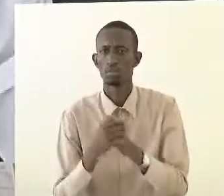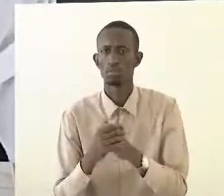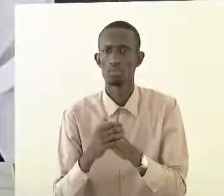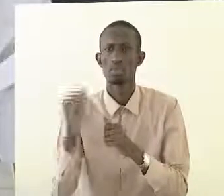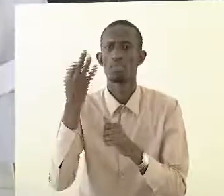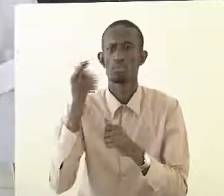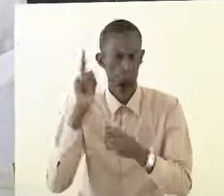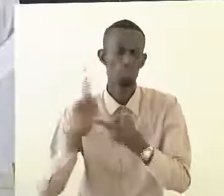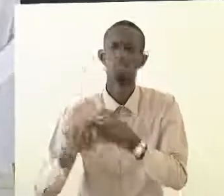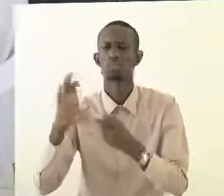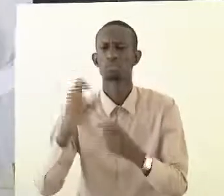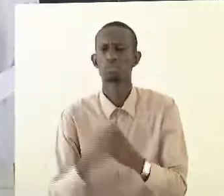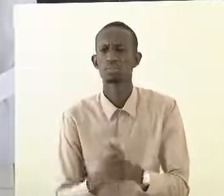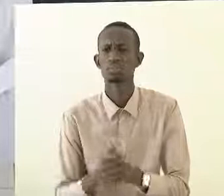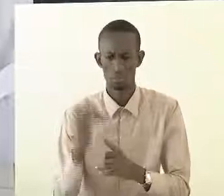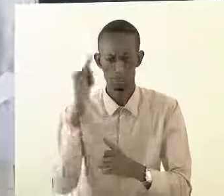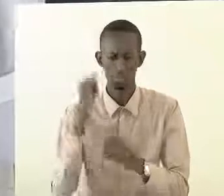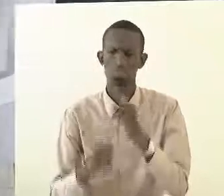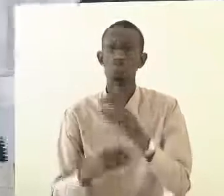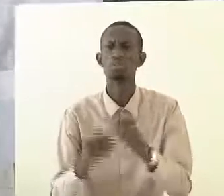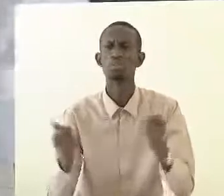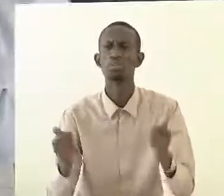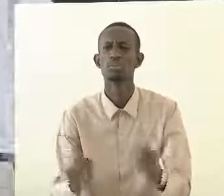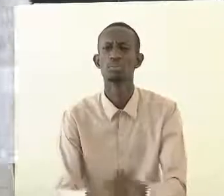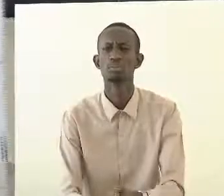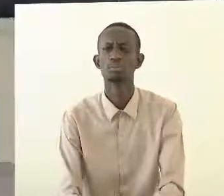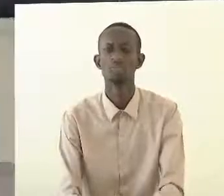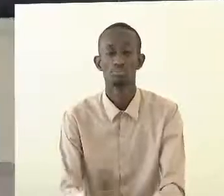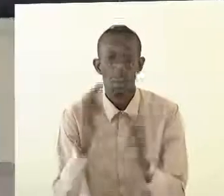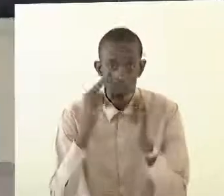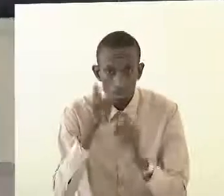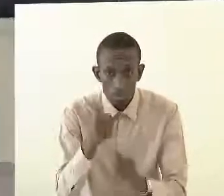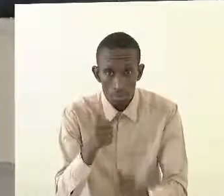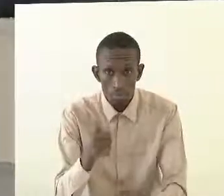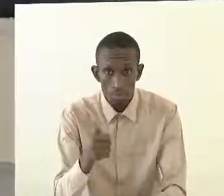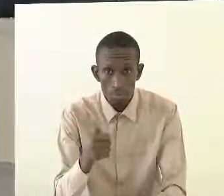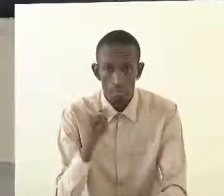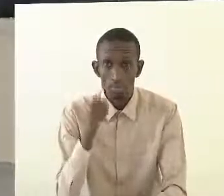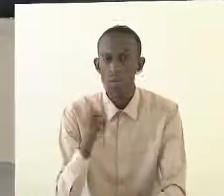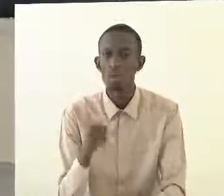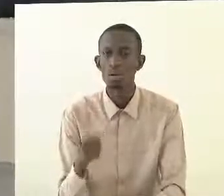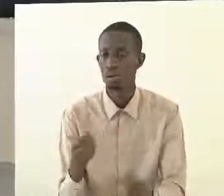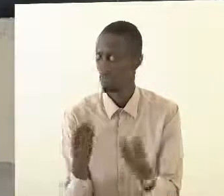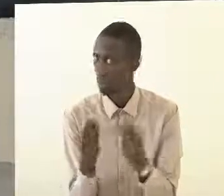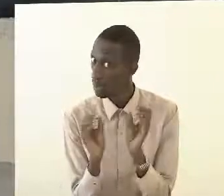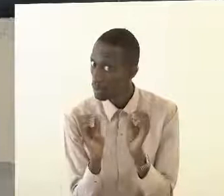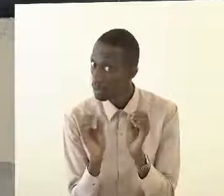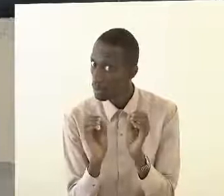then plus c. And I am done. Do you see? So it is not easy,